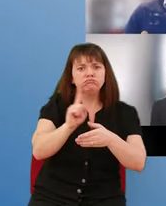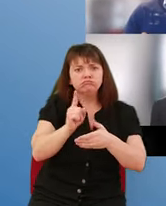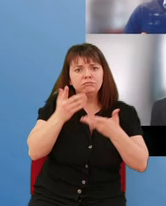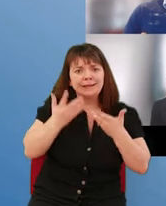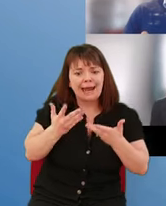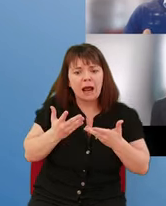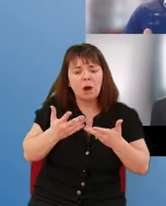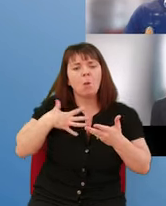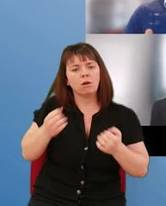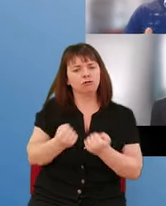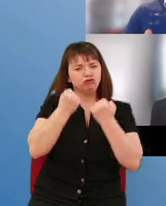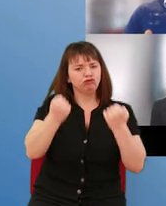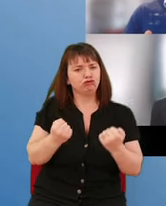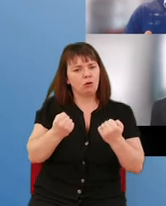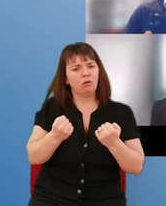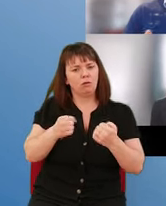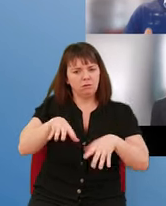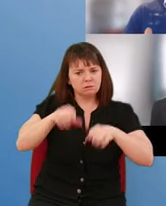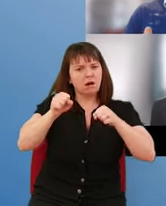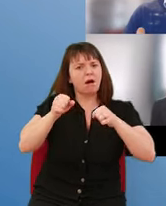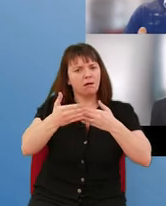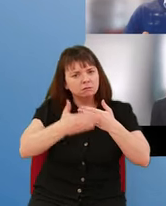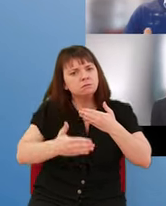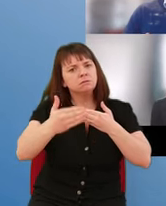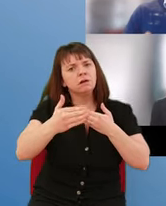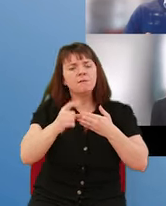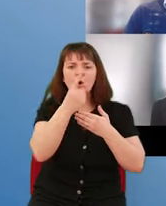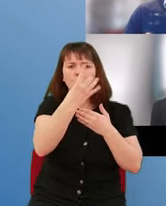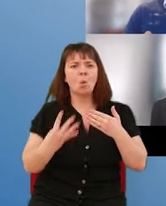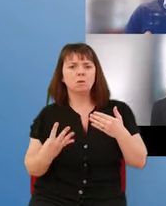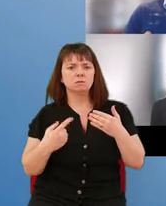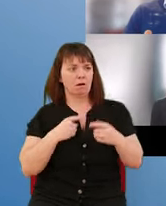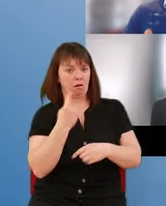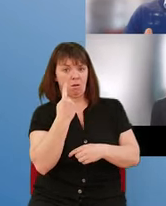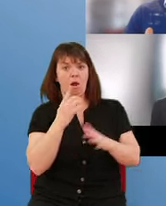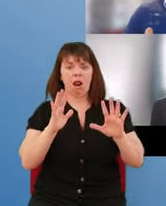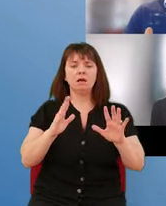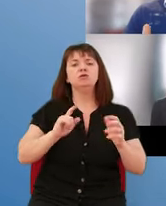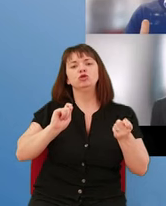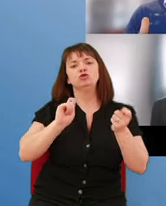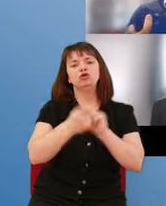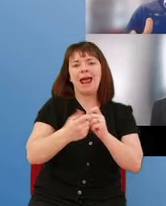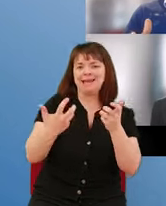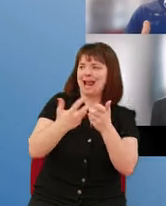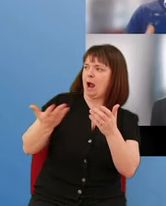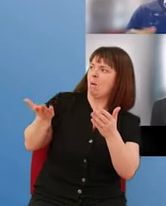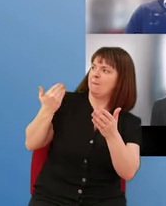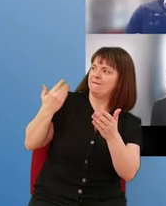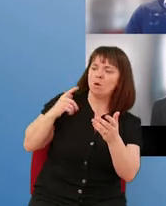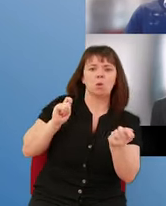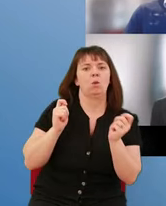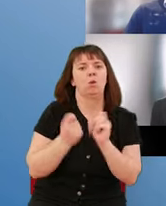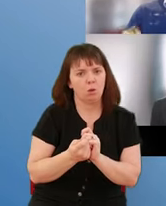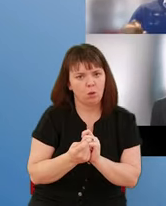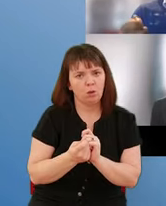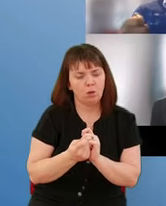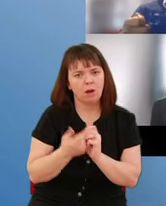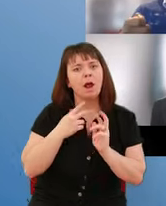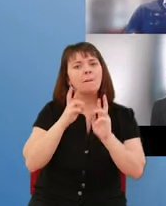things before. And I'm hoping that the conversations that we've started having to actually